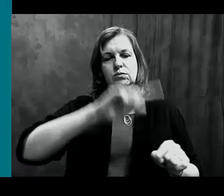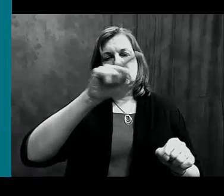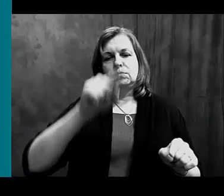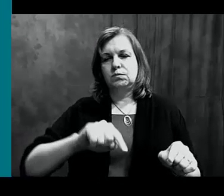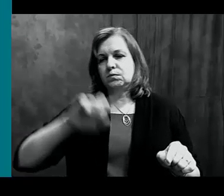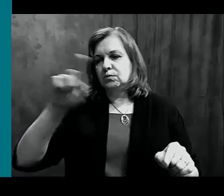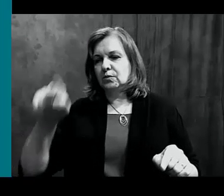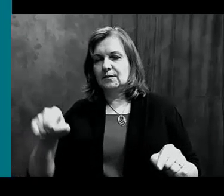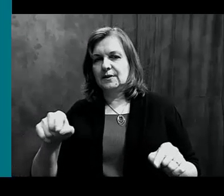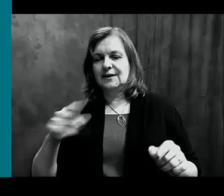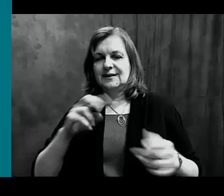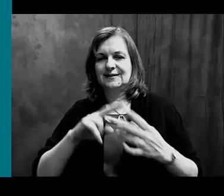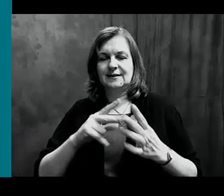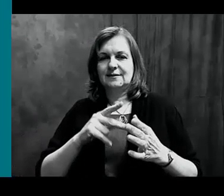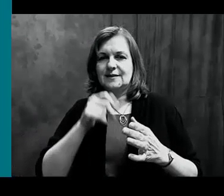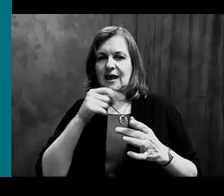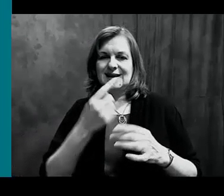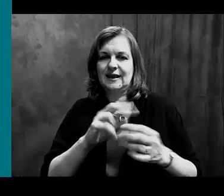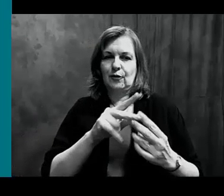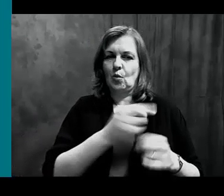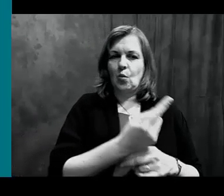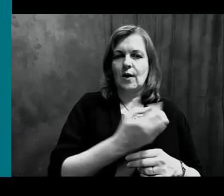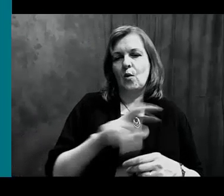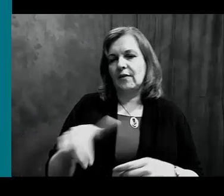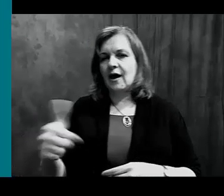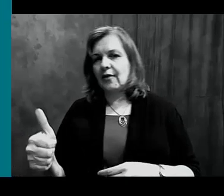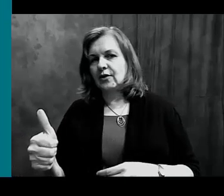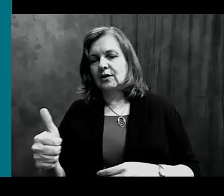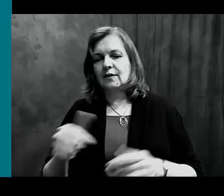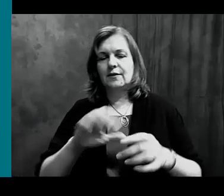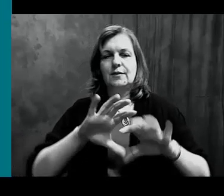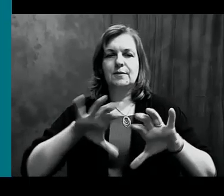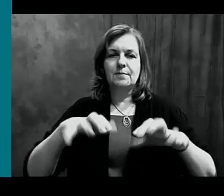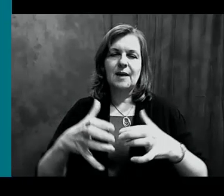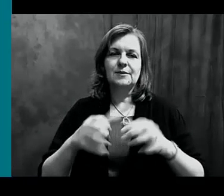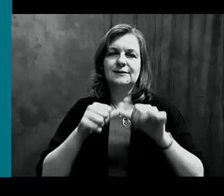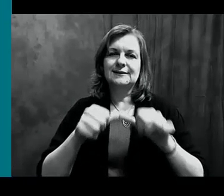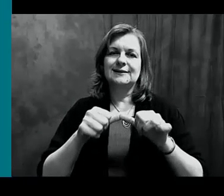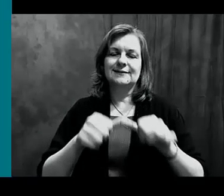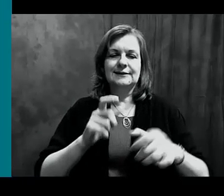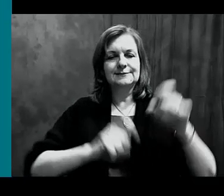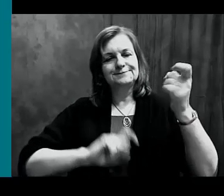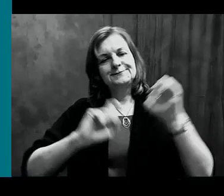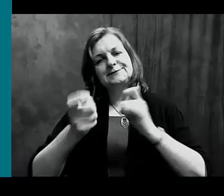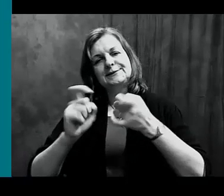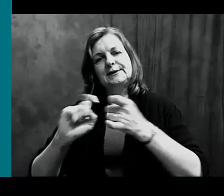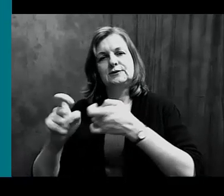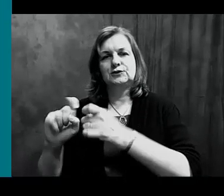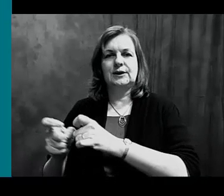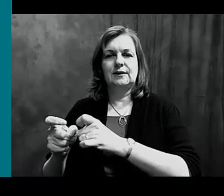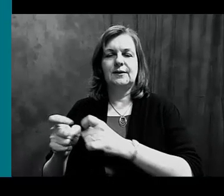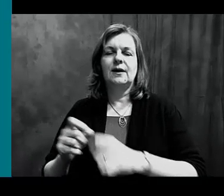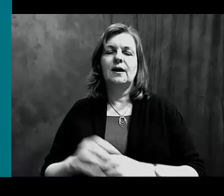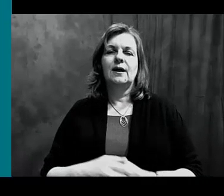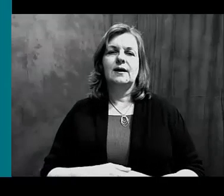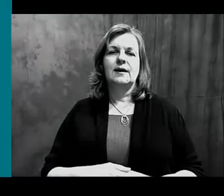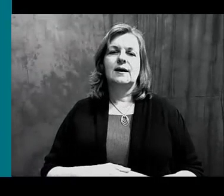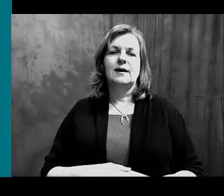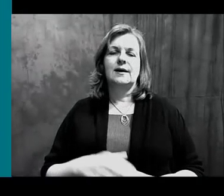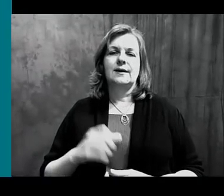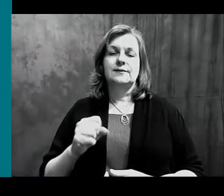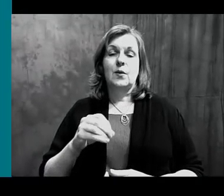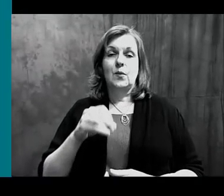bimodal. We don't shove populations one way or the other. They're often in a constant state of flux along this line of how well